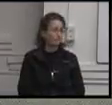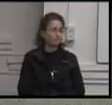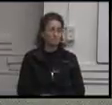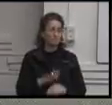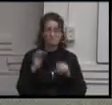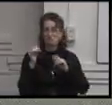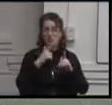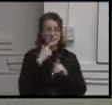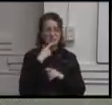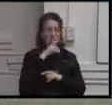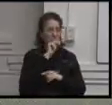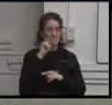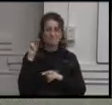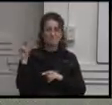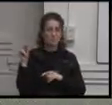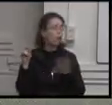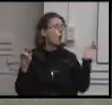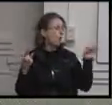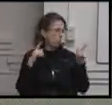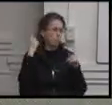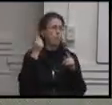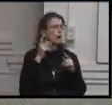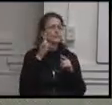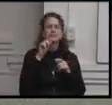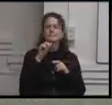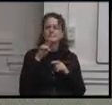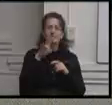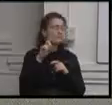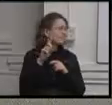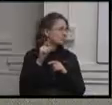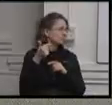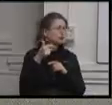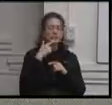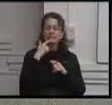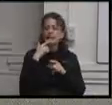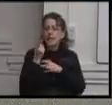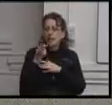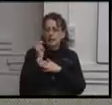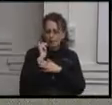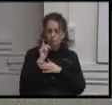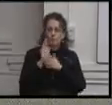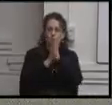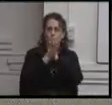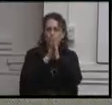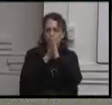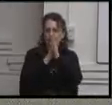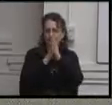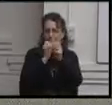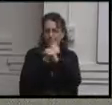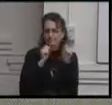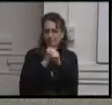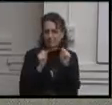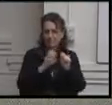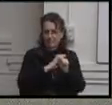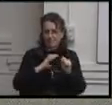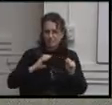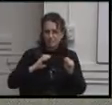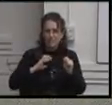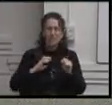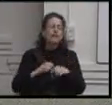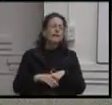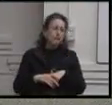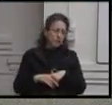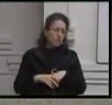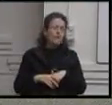Quiet times. We had a traffic safety meeting, I guess, last week, and a series of traffic safety